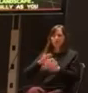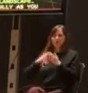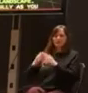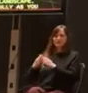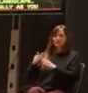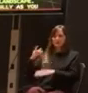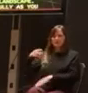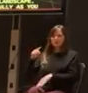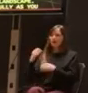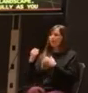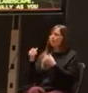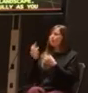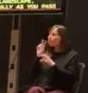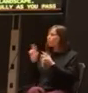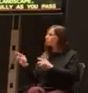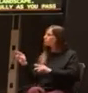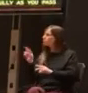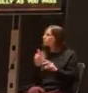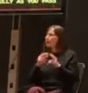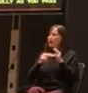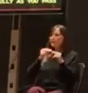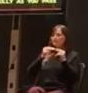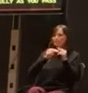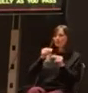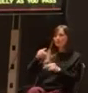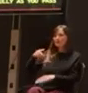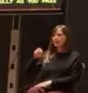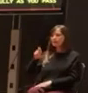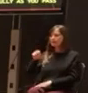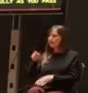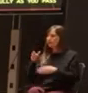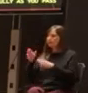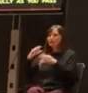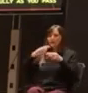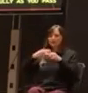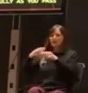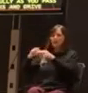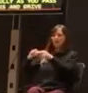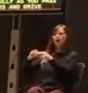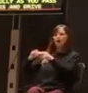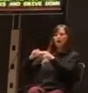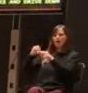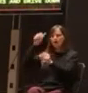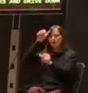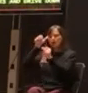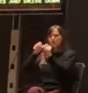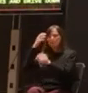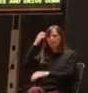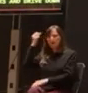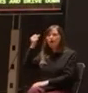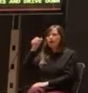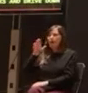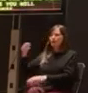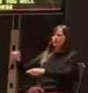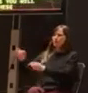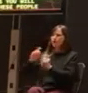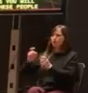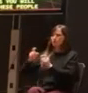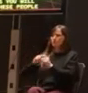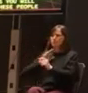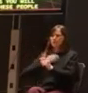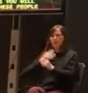their parks, and drive down their streets, you will remember these people and their